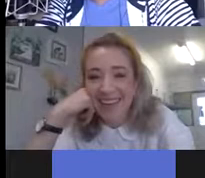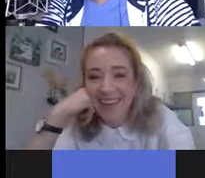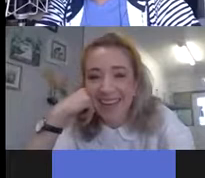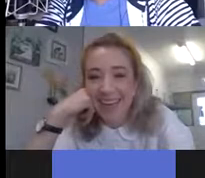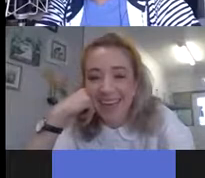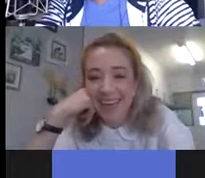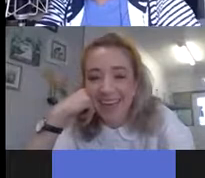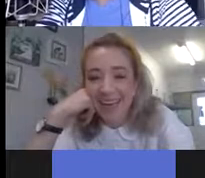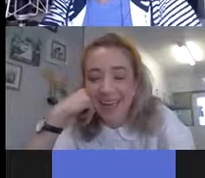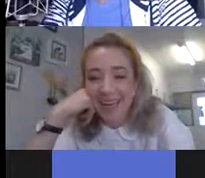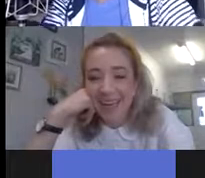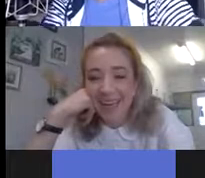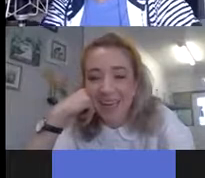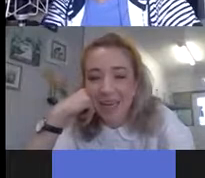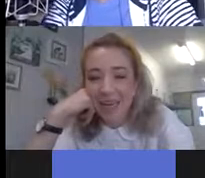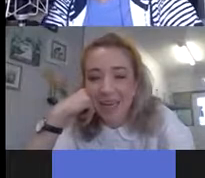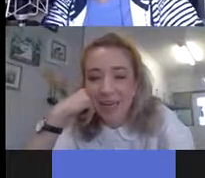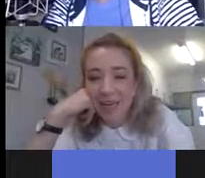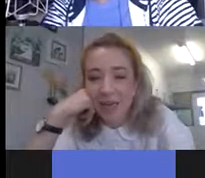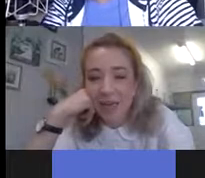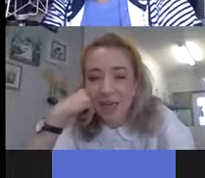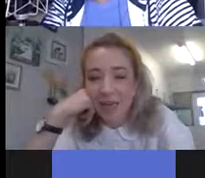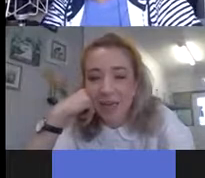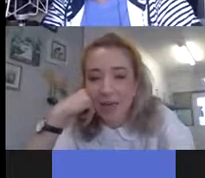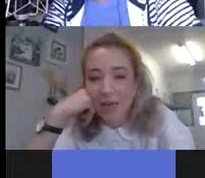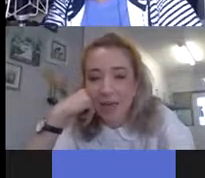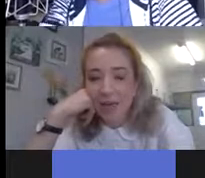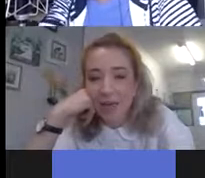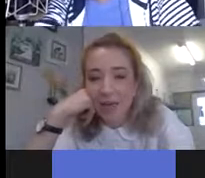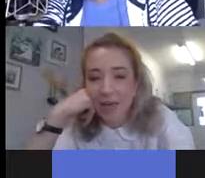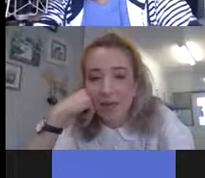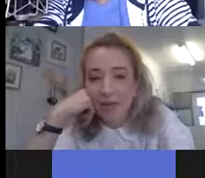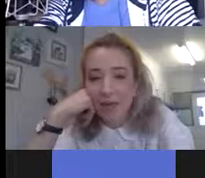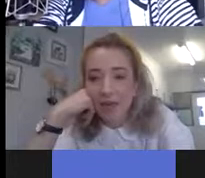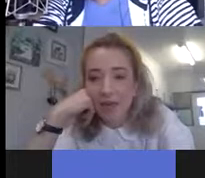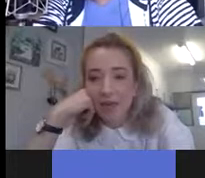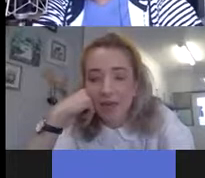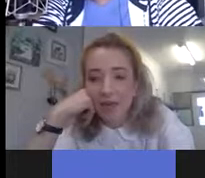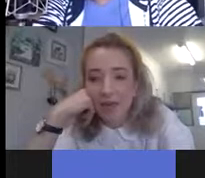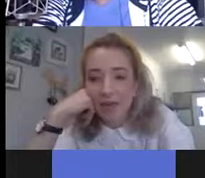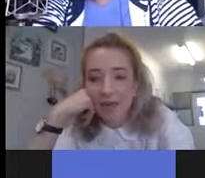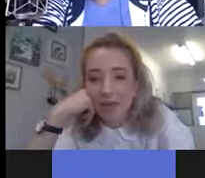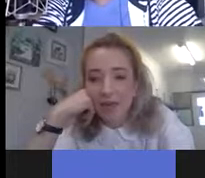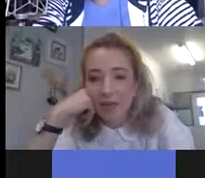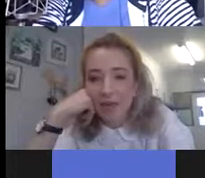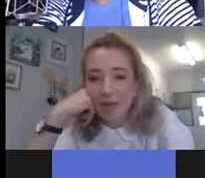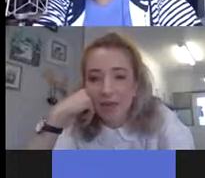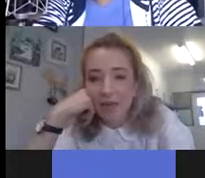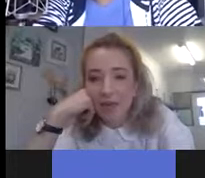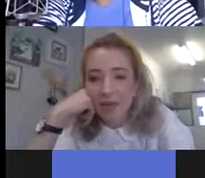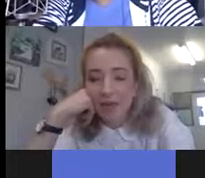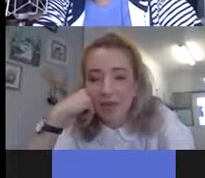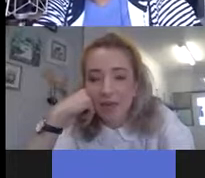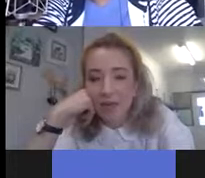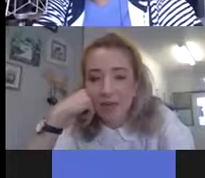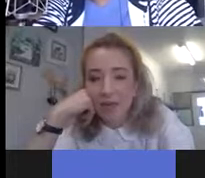Disarm safe. So Disarm no, safe. this track is not armed. Verse You of know, underscore one. Audio track. What To it disarm also safe. allows me to do is to